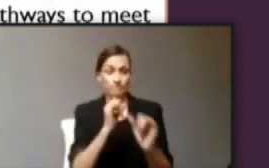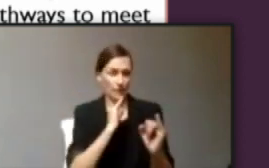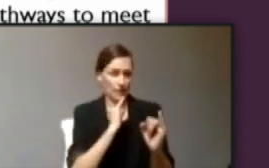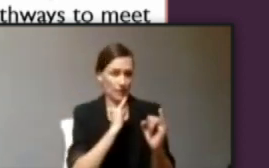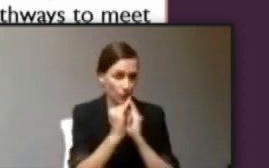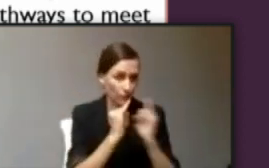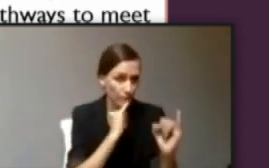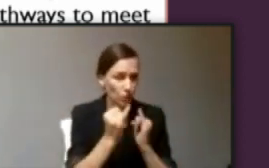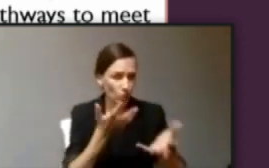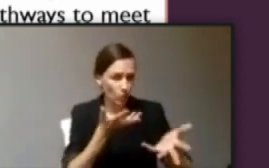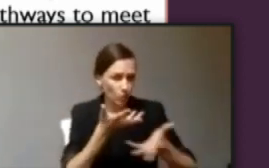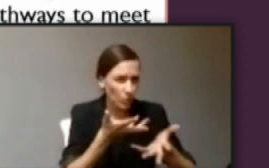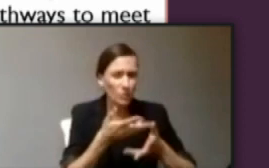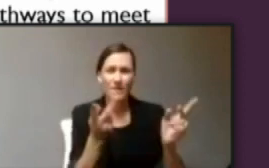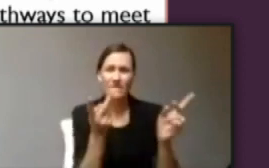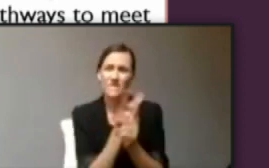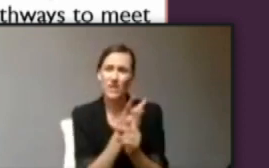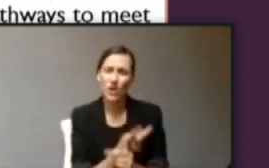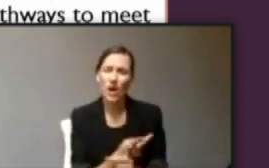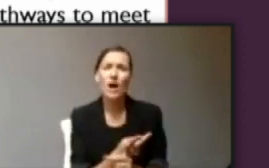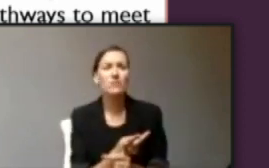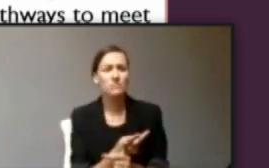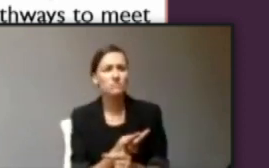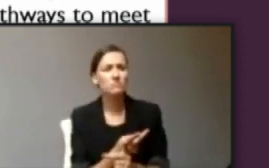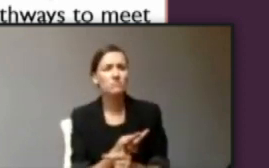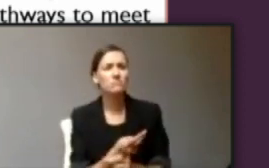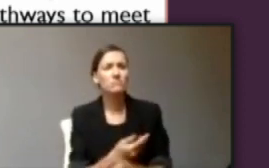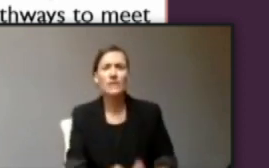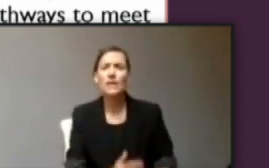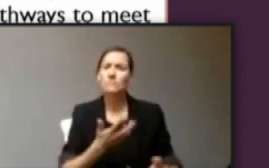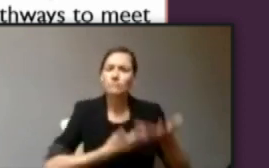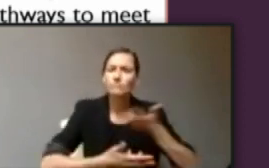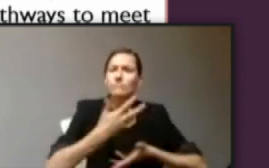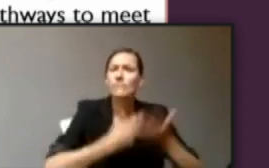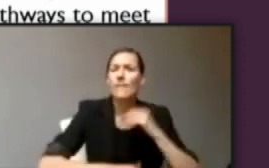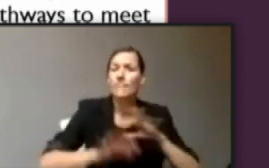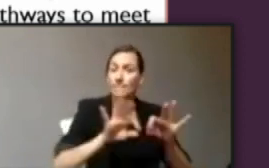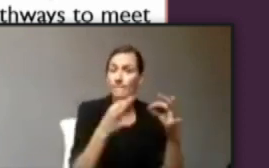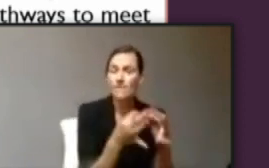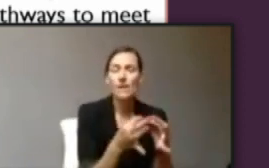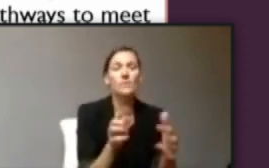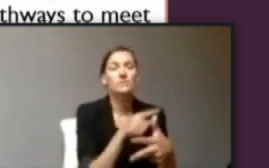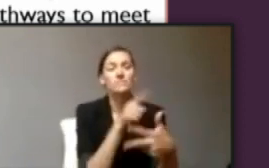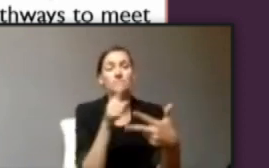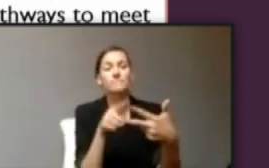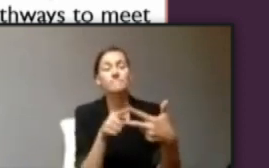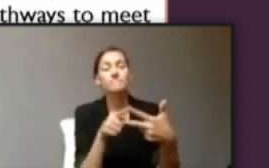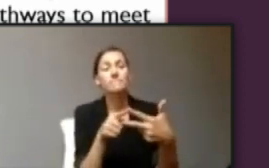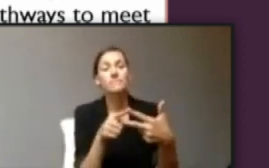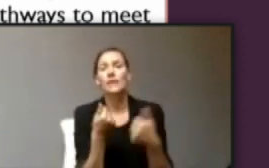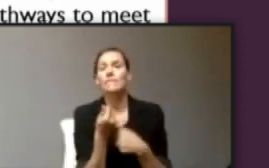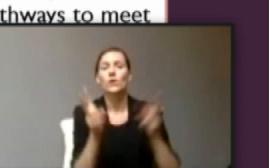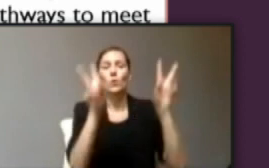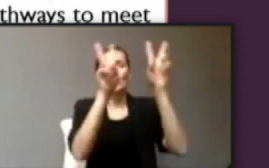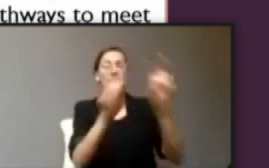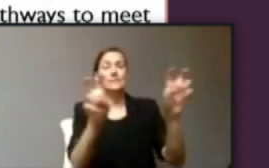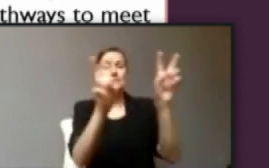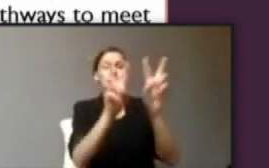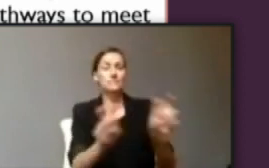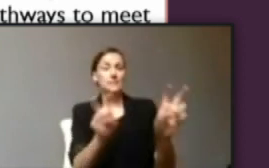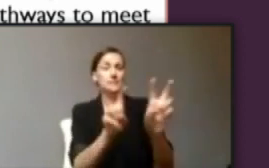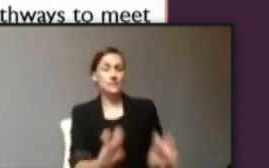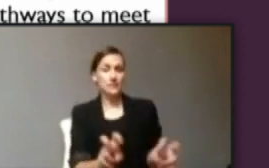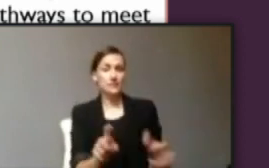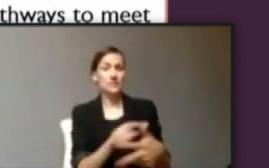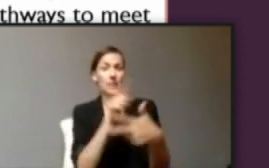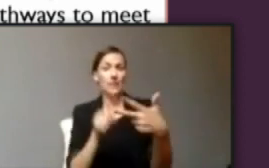get to know, where the service provider gets to know the family. Then they do a series of assessments. I'll show you in just a moment a little bit more about that. And